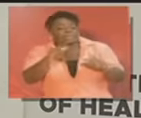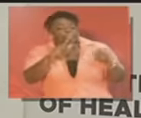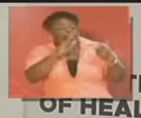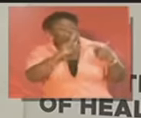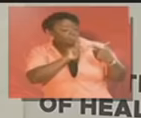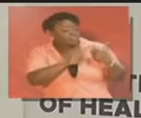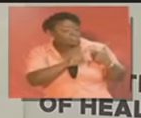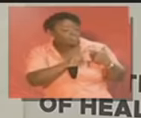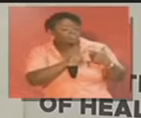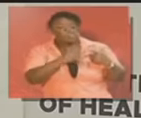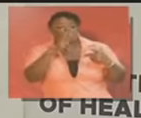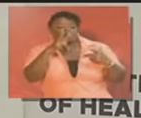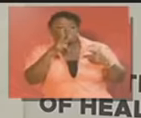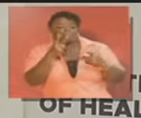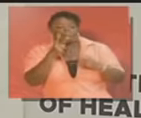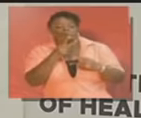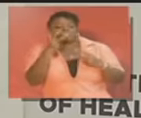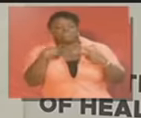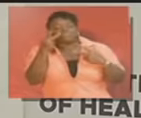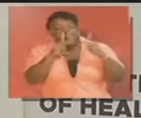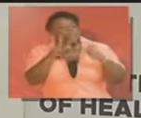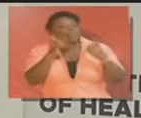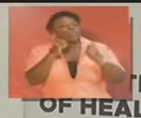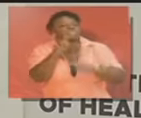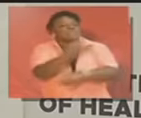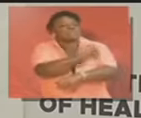and that we think will improve the efficiency.